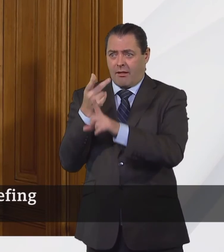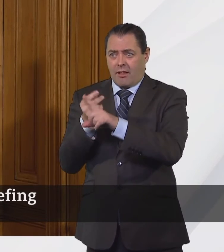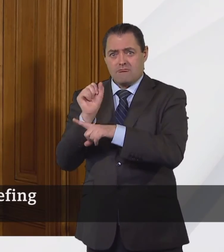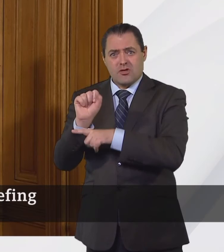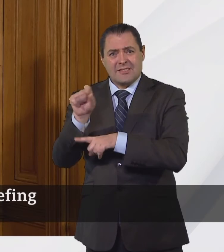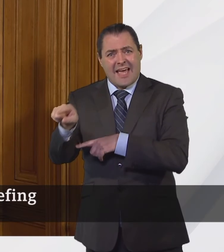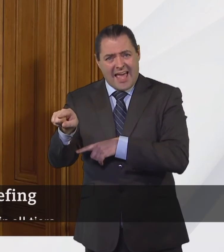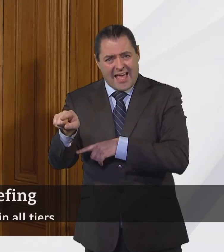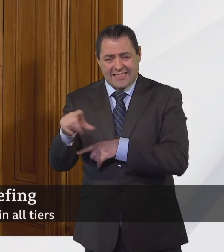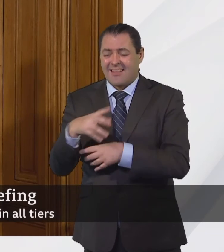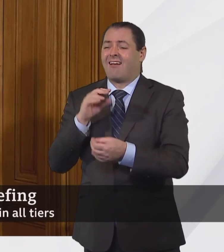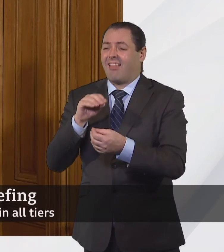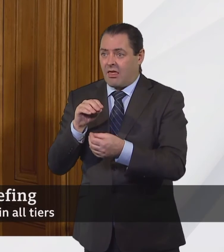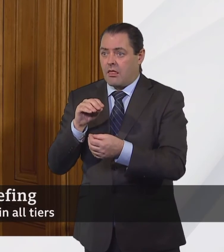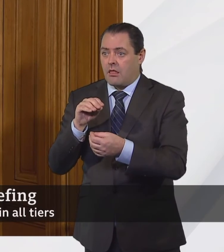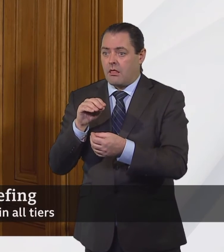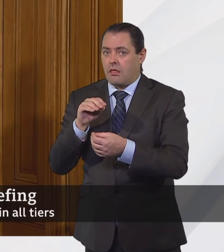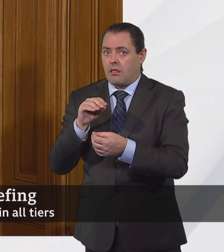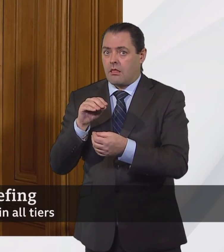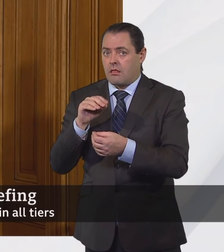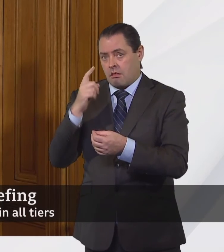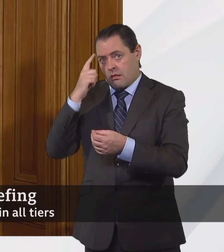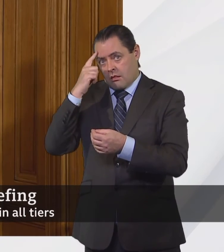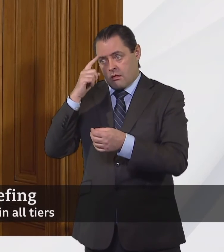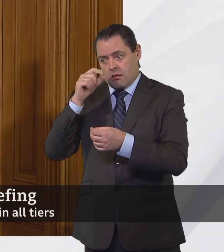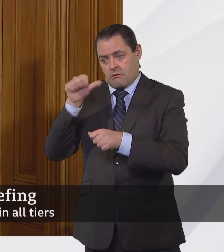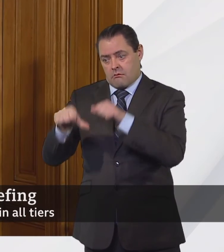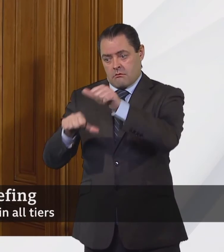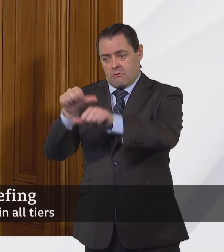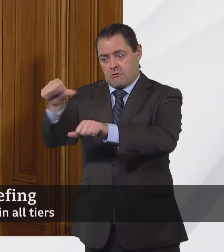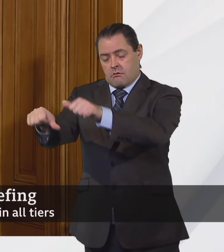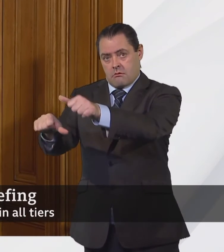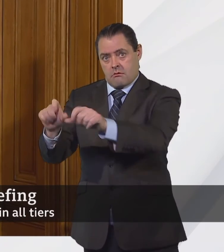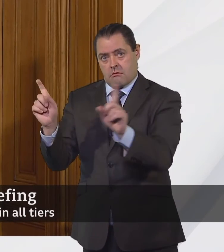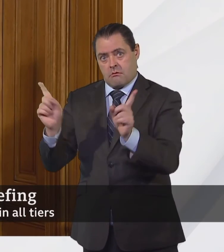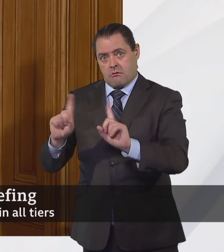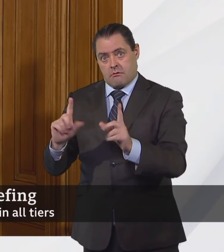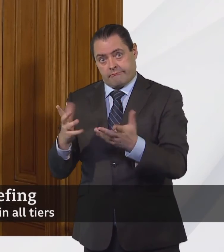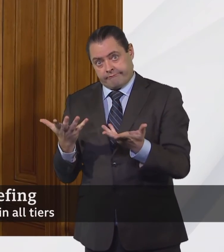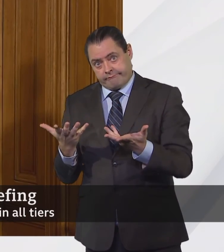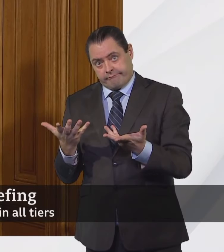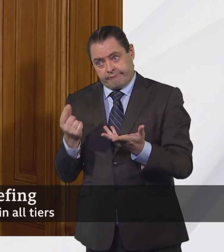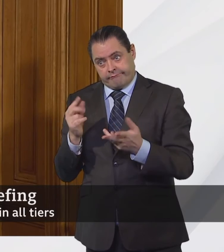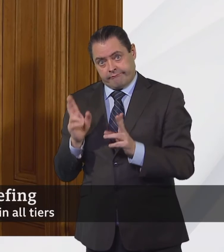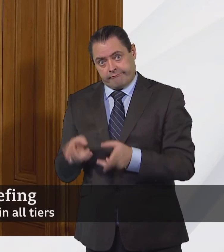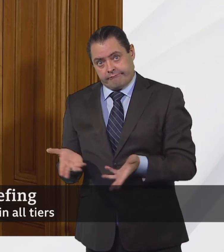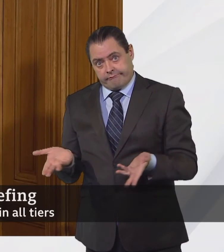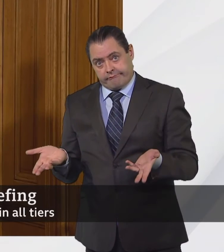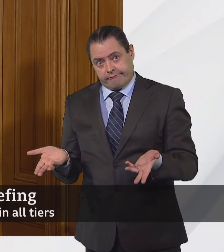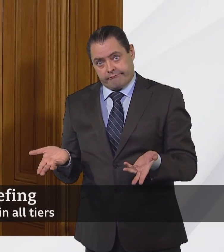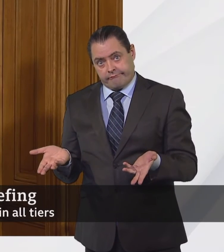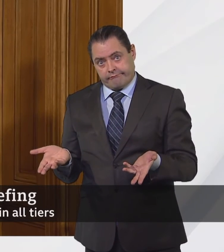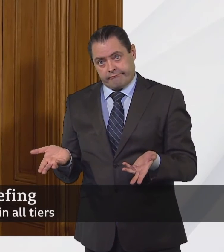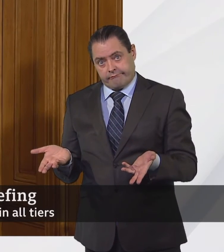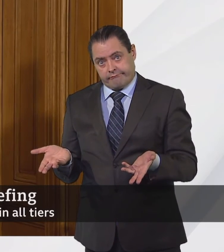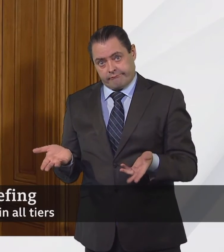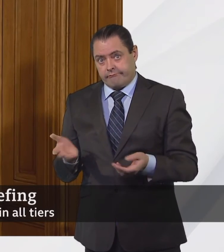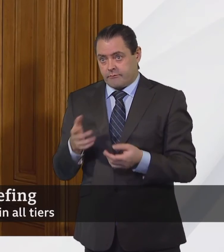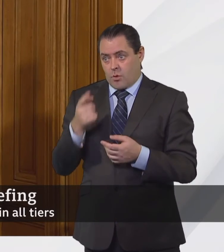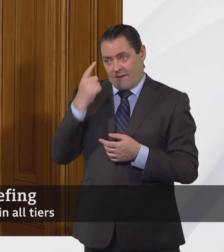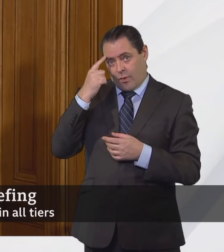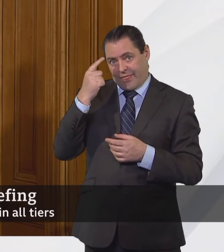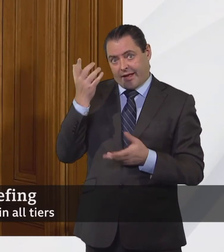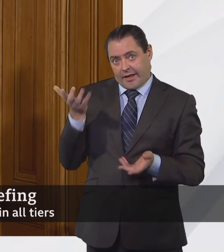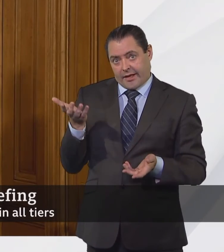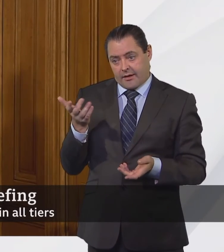think this is very much what I think people will do. The fact that you can do something, this is true across so many other areas of life, doesn't